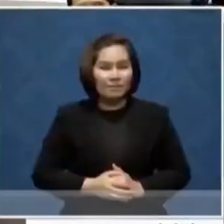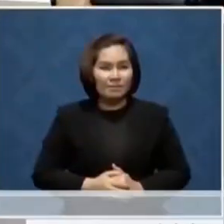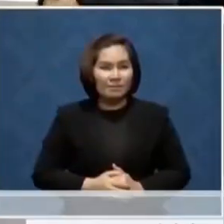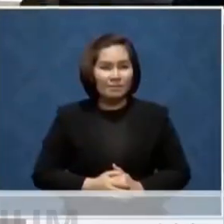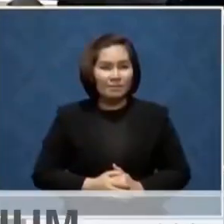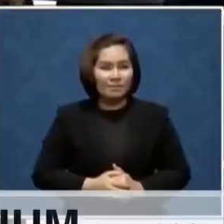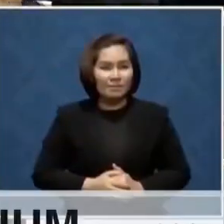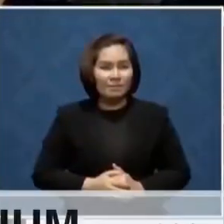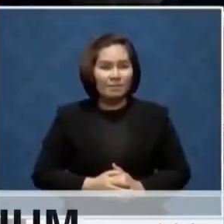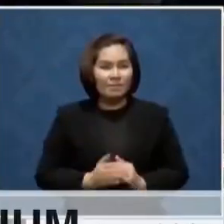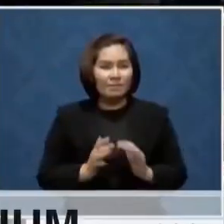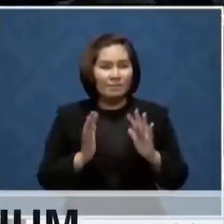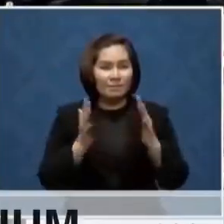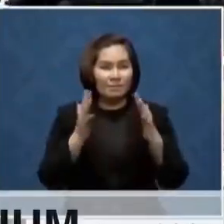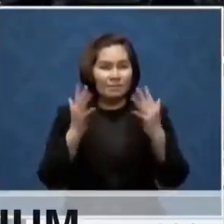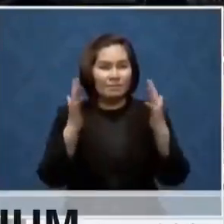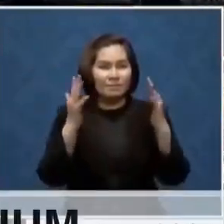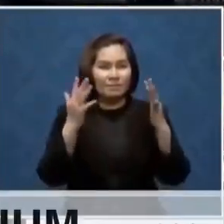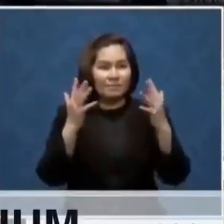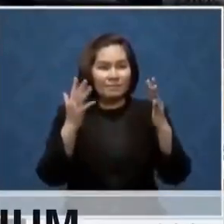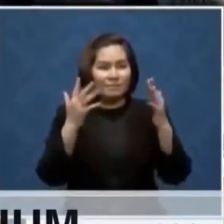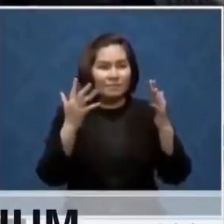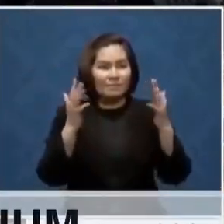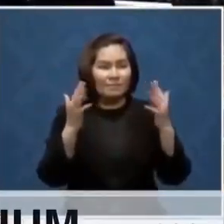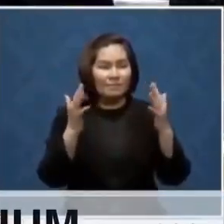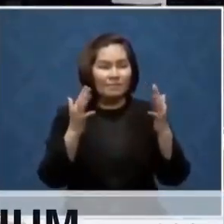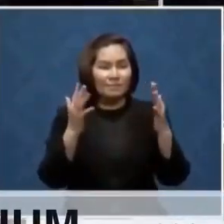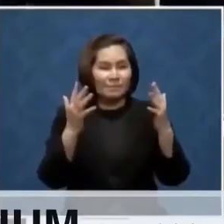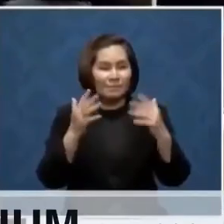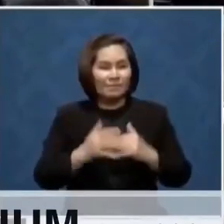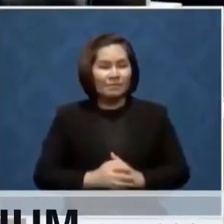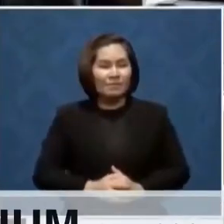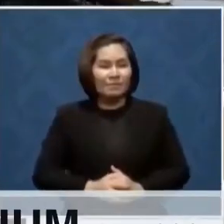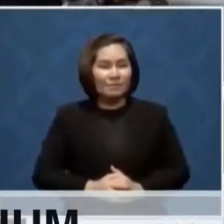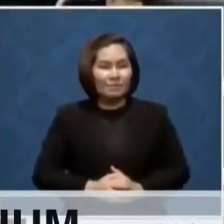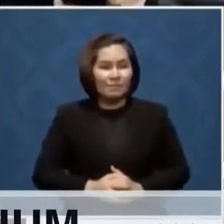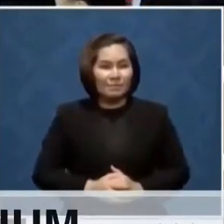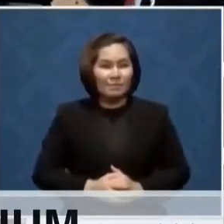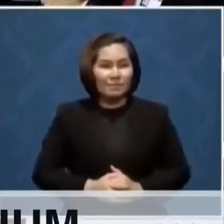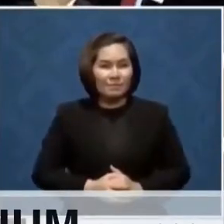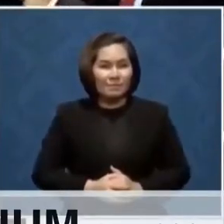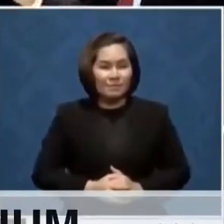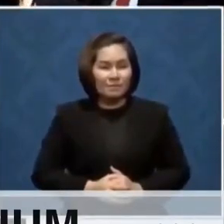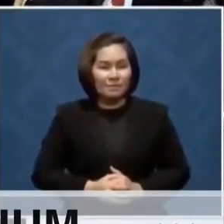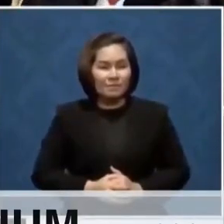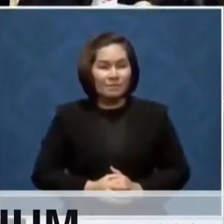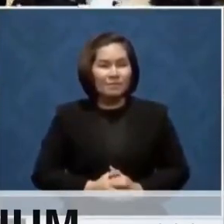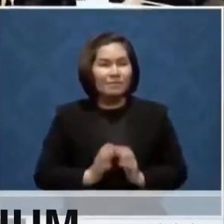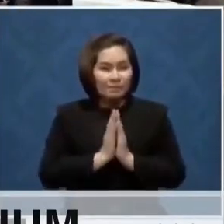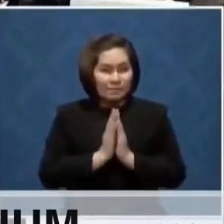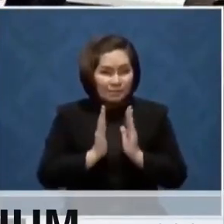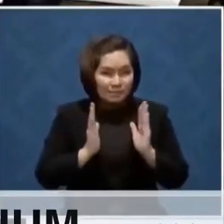And Thailand's parliament has voted against allowing election winner Pita Limjaroenrat a second shot at the premiership. The